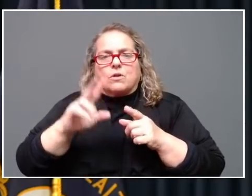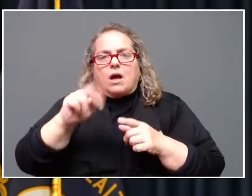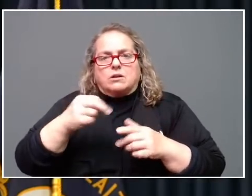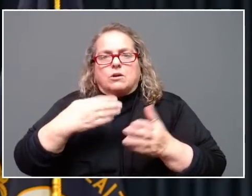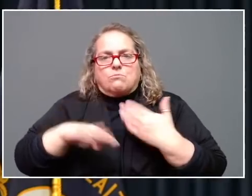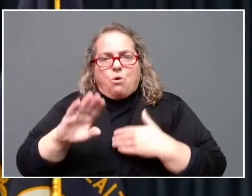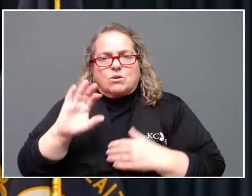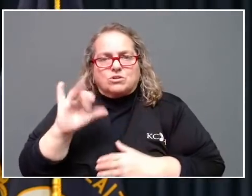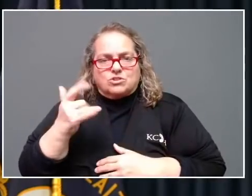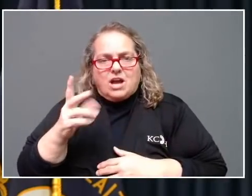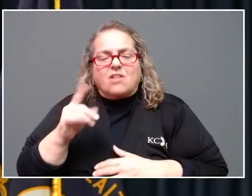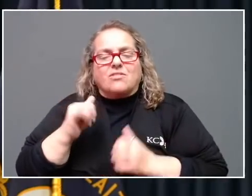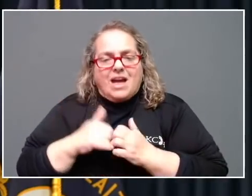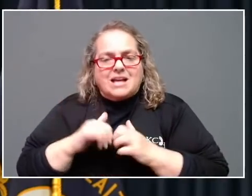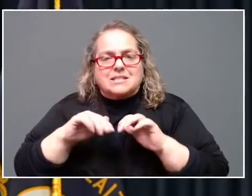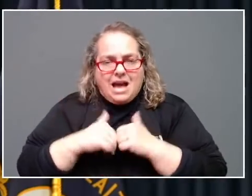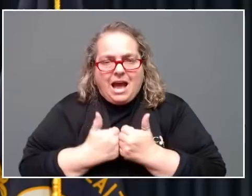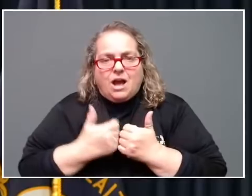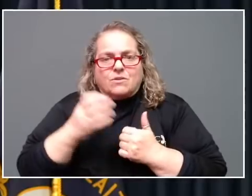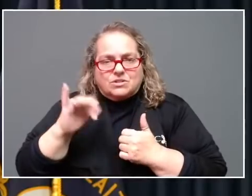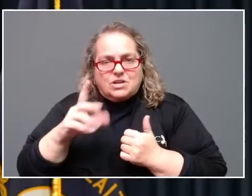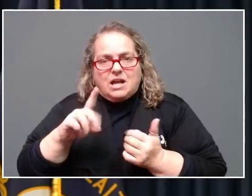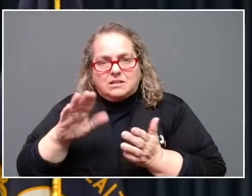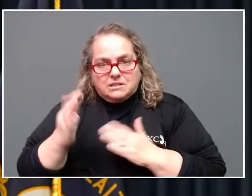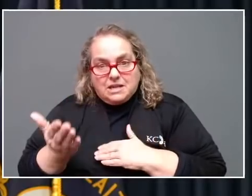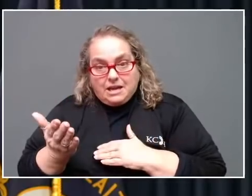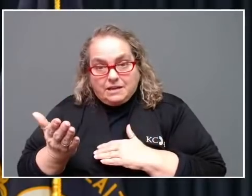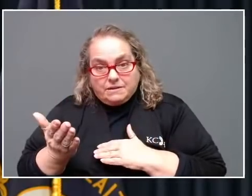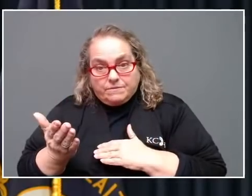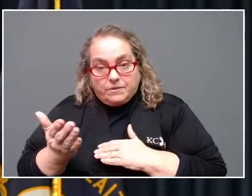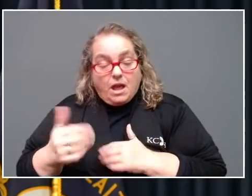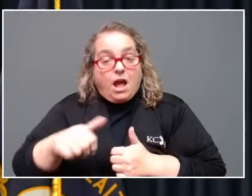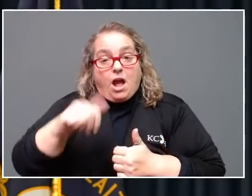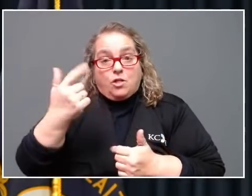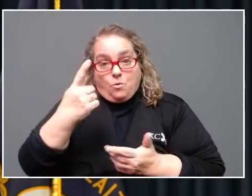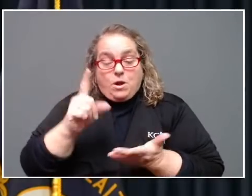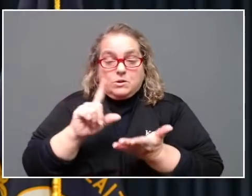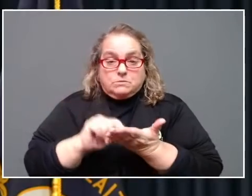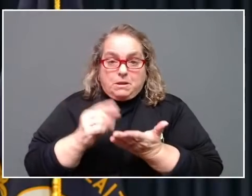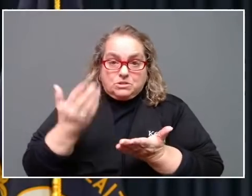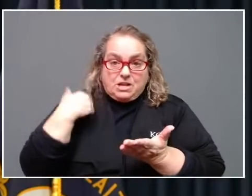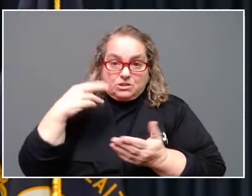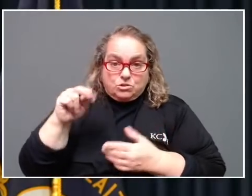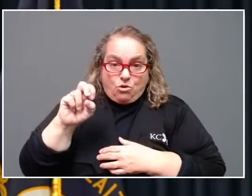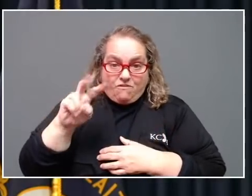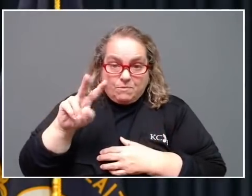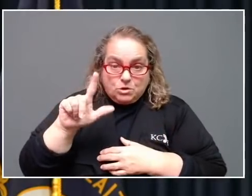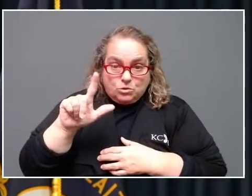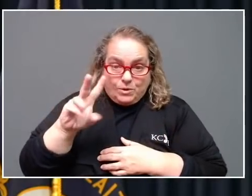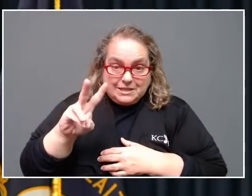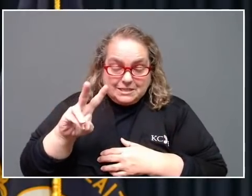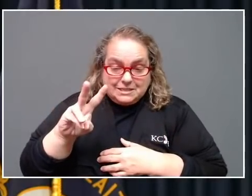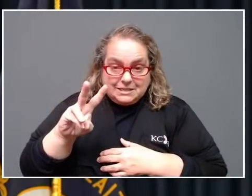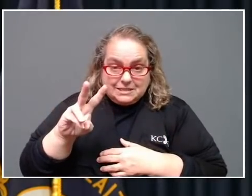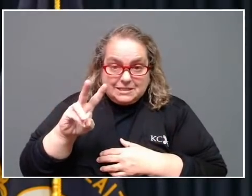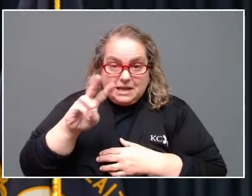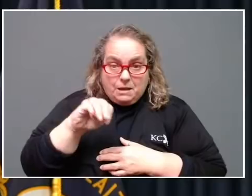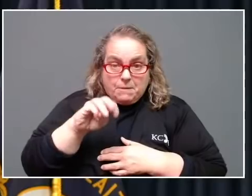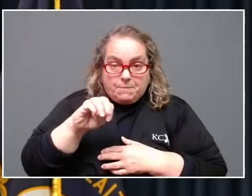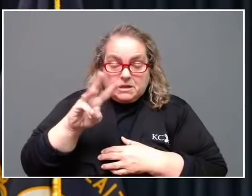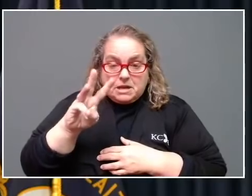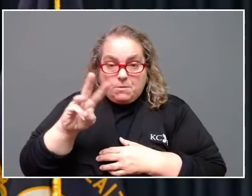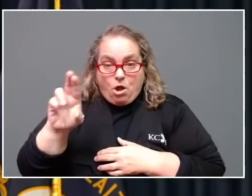caused the harm. There's another one that was published last November 26th, in the MMWR that the